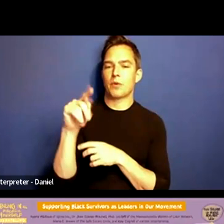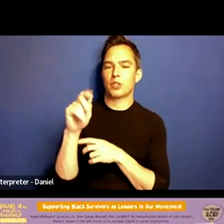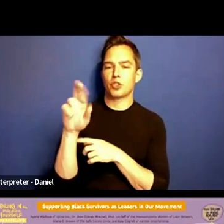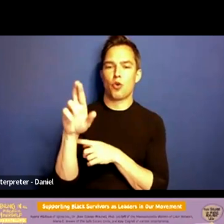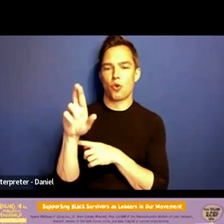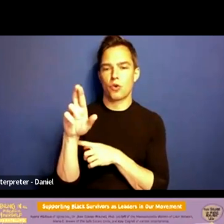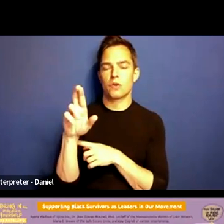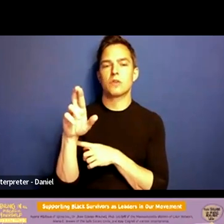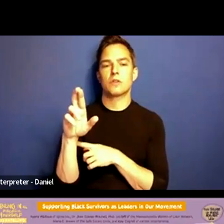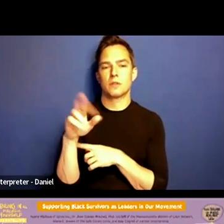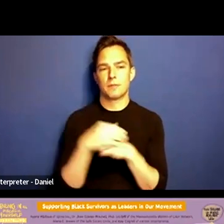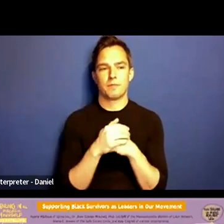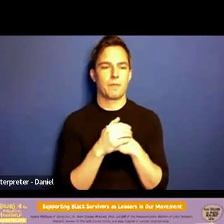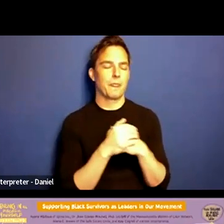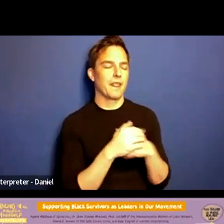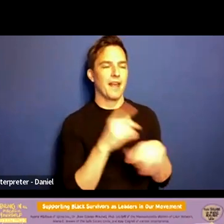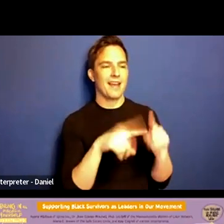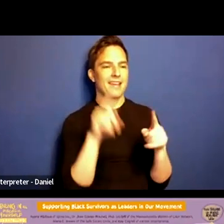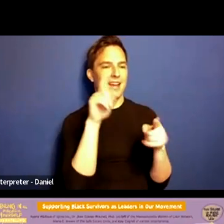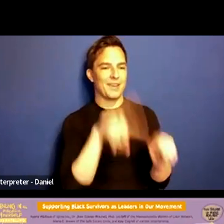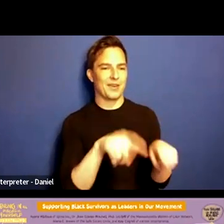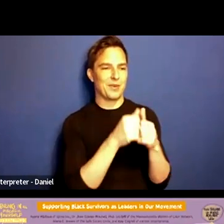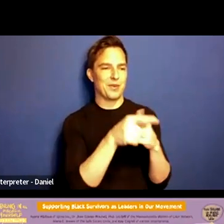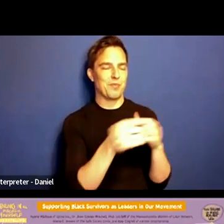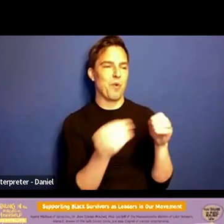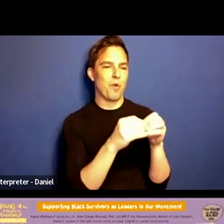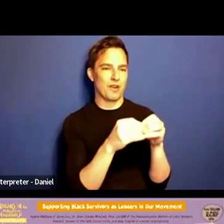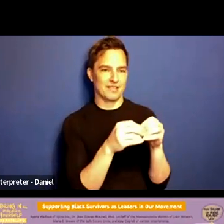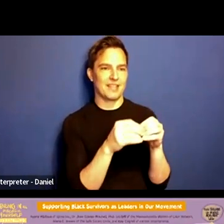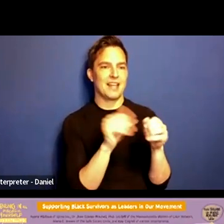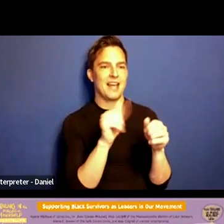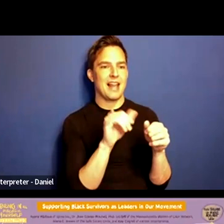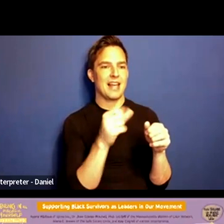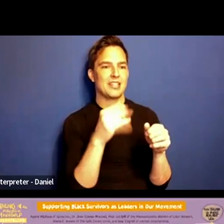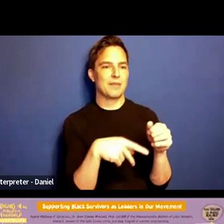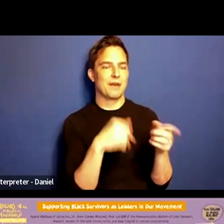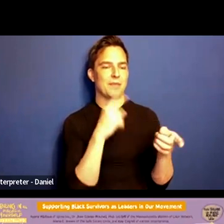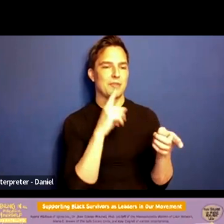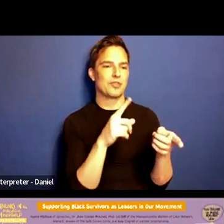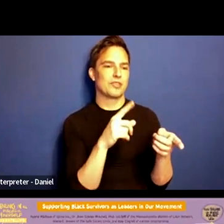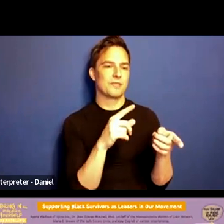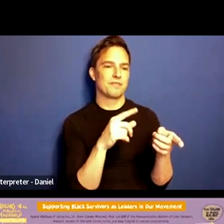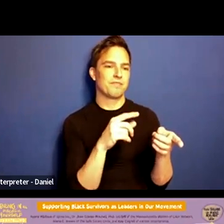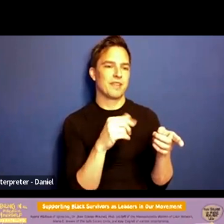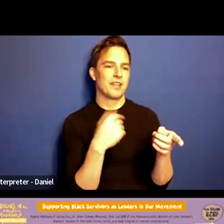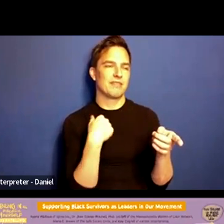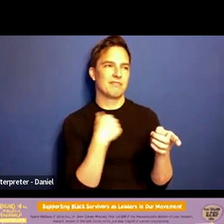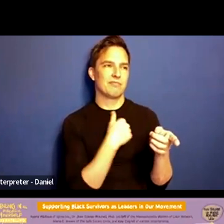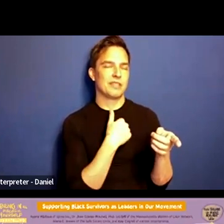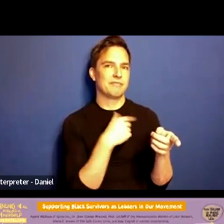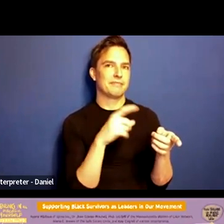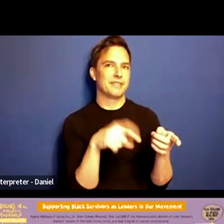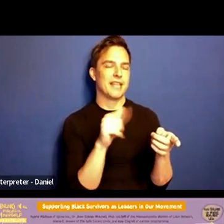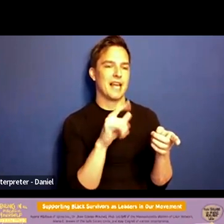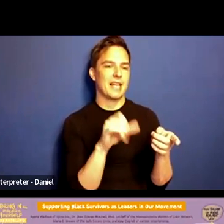I couldn't agree with you more. That was from allyship. I don't even know if we need allyships at this point, how